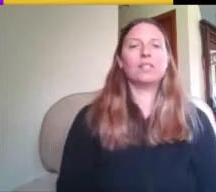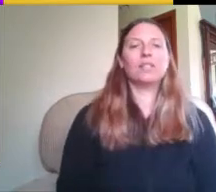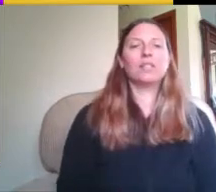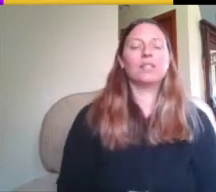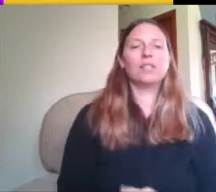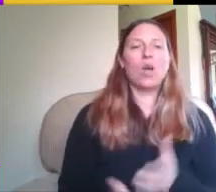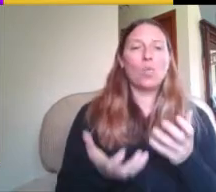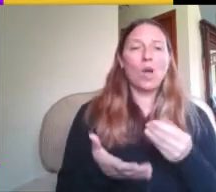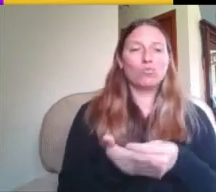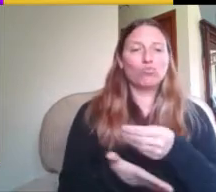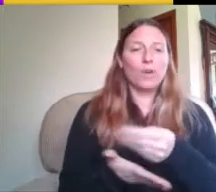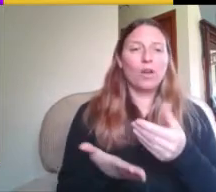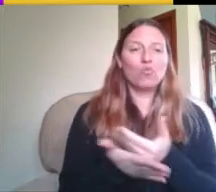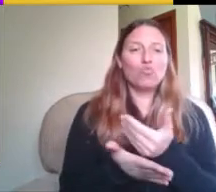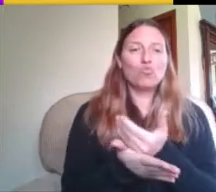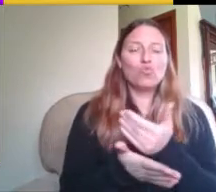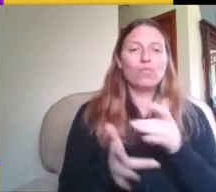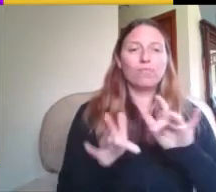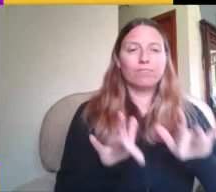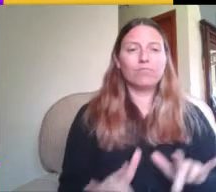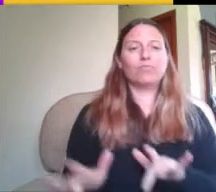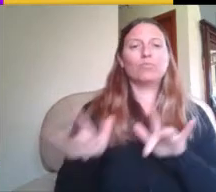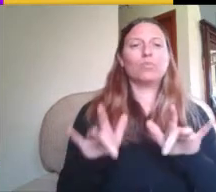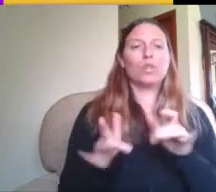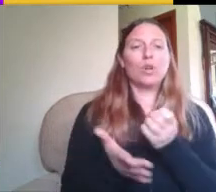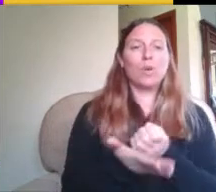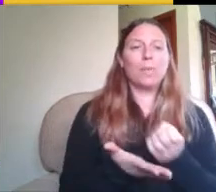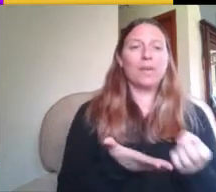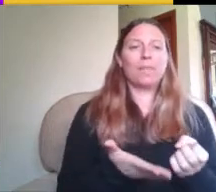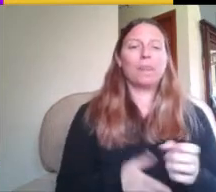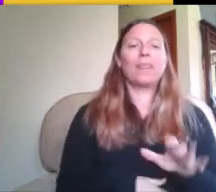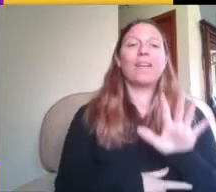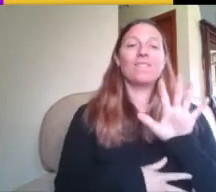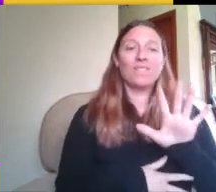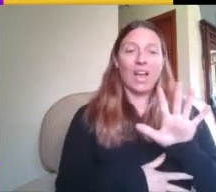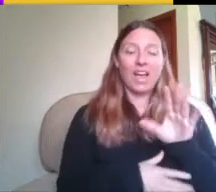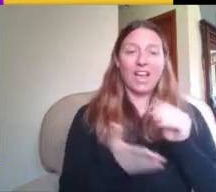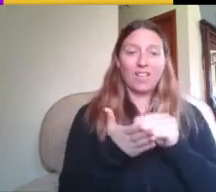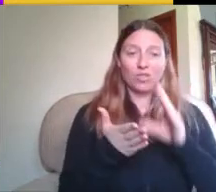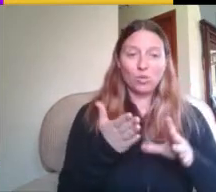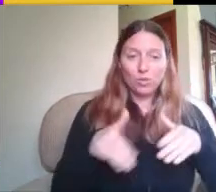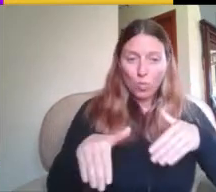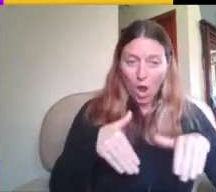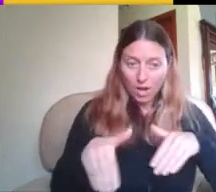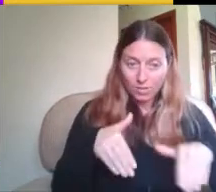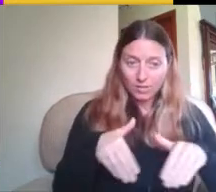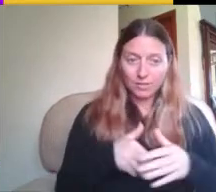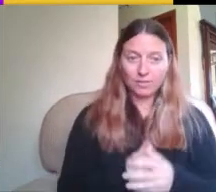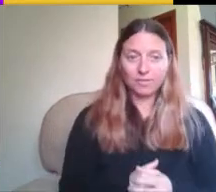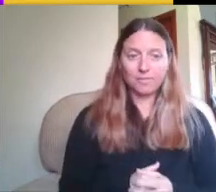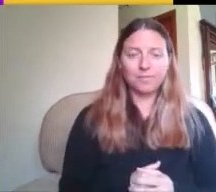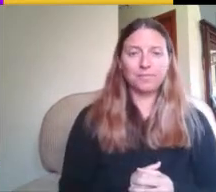get new computer lab equipment. 5 students walked in this walkathon.